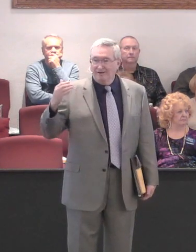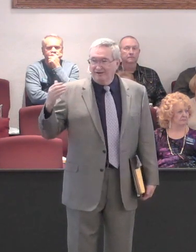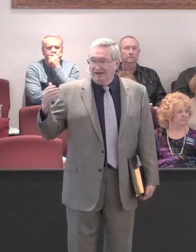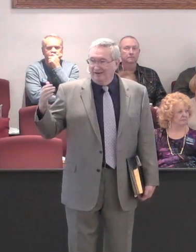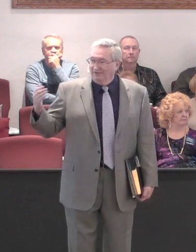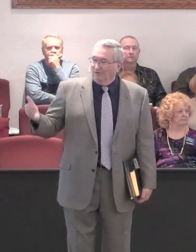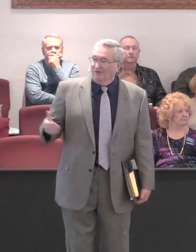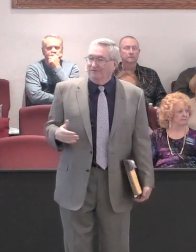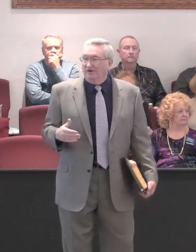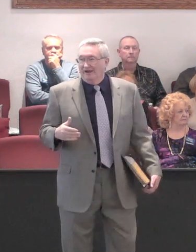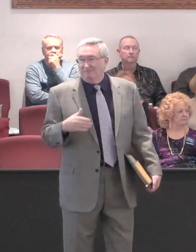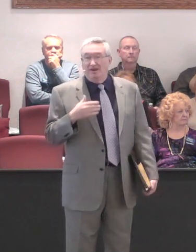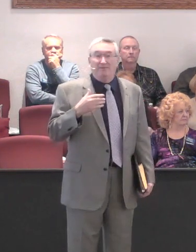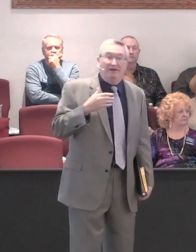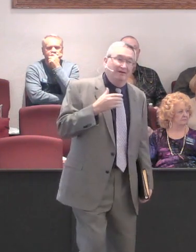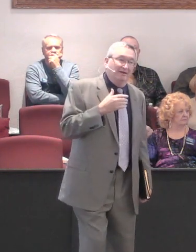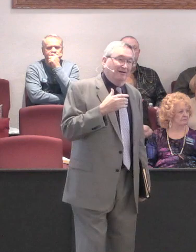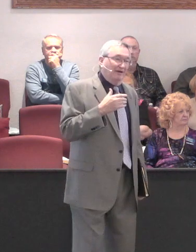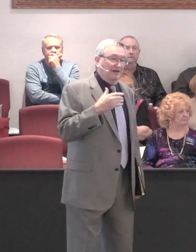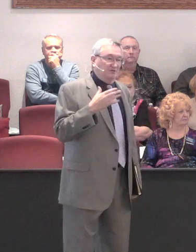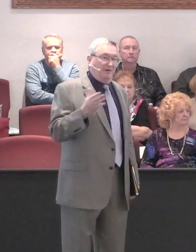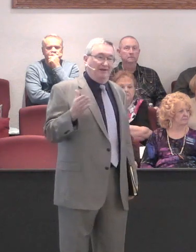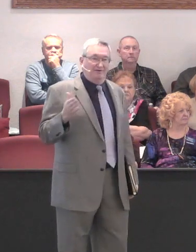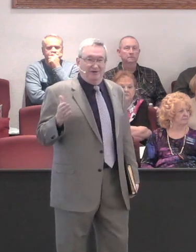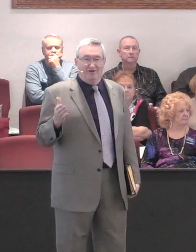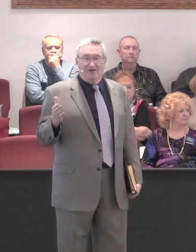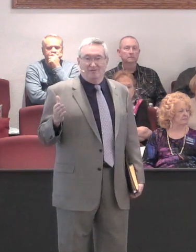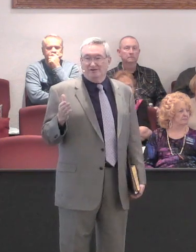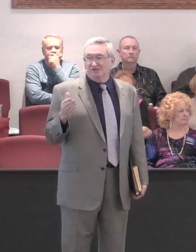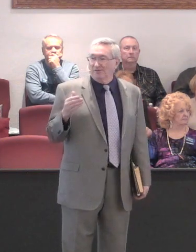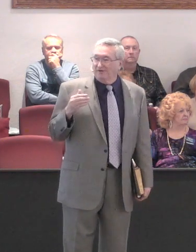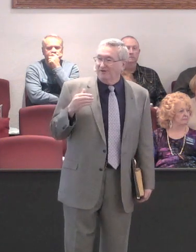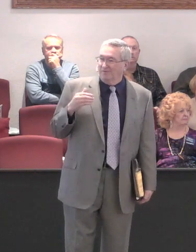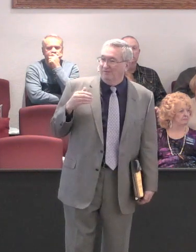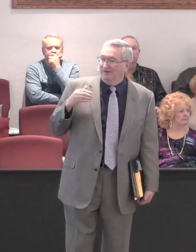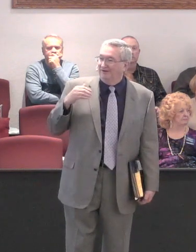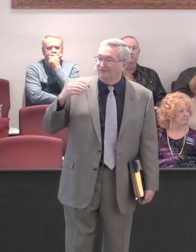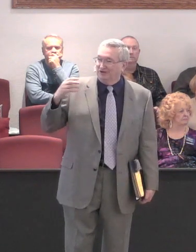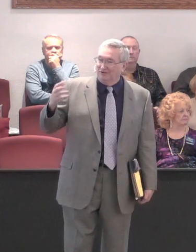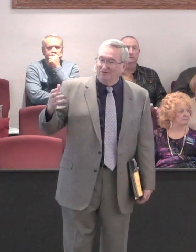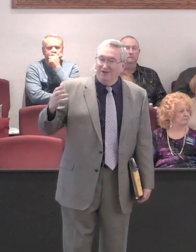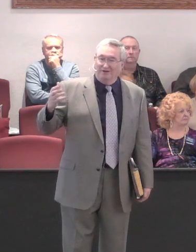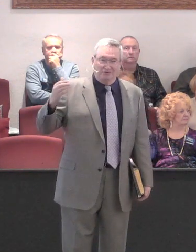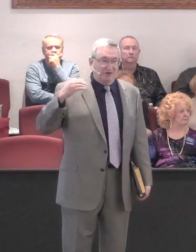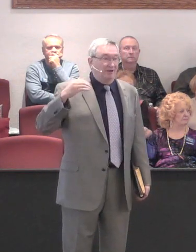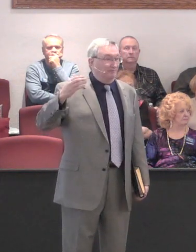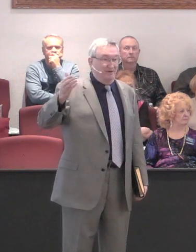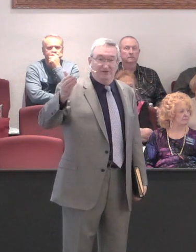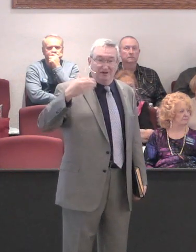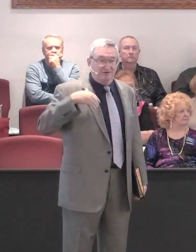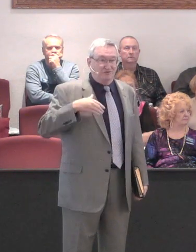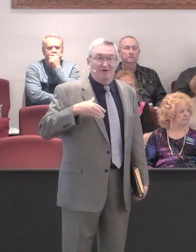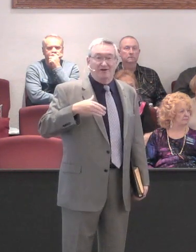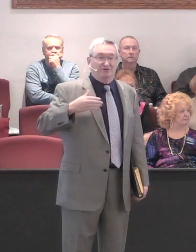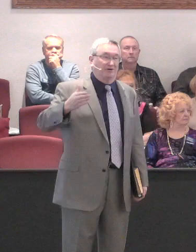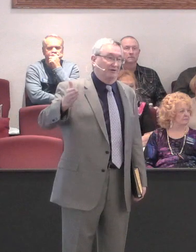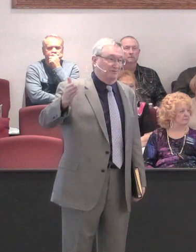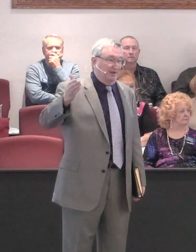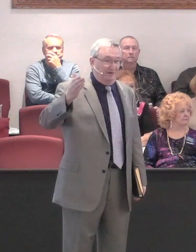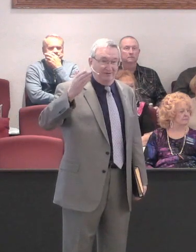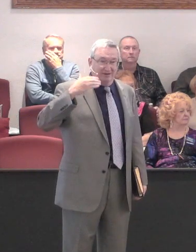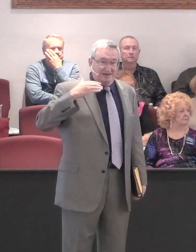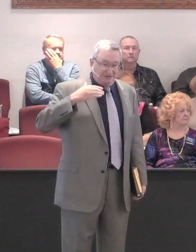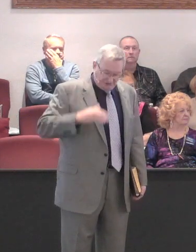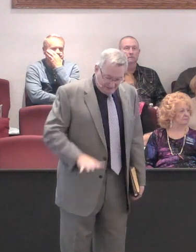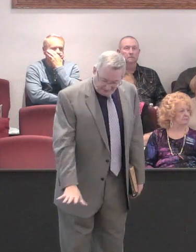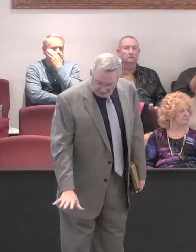Savior and the Lord of your life. Maybe God is speaking to your heart about some other commitment. If so, you come. Maybe you need to join our church.